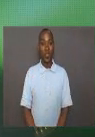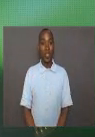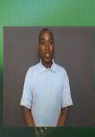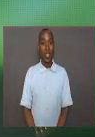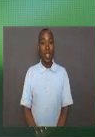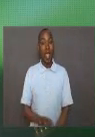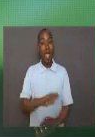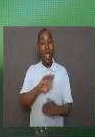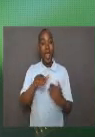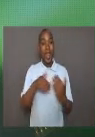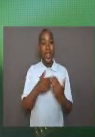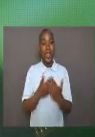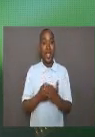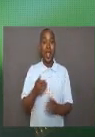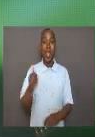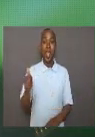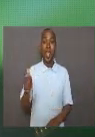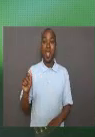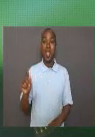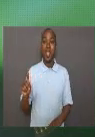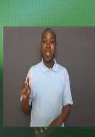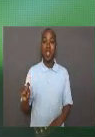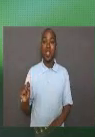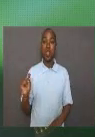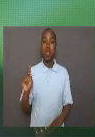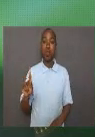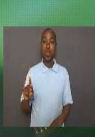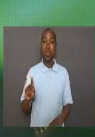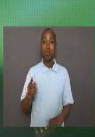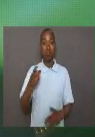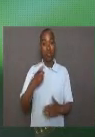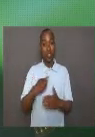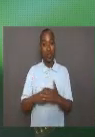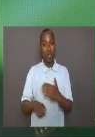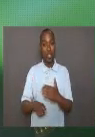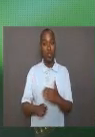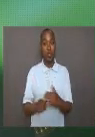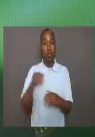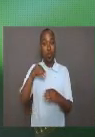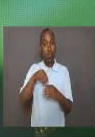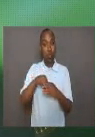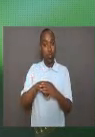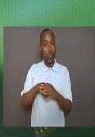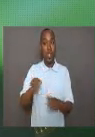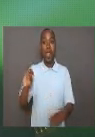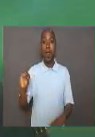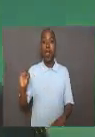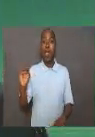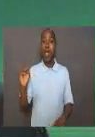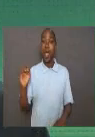the majority of ATP is produced inside the